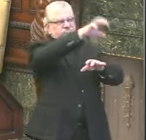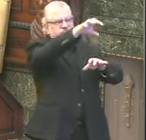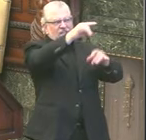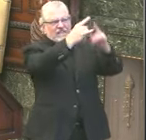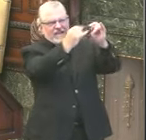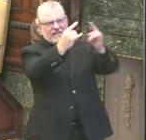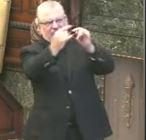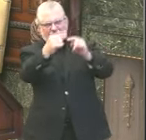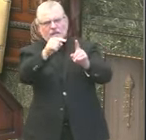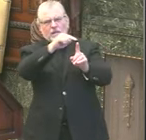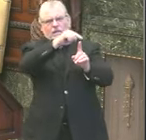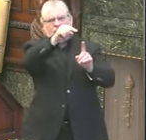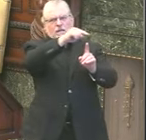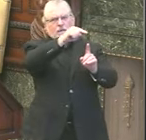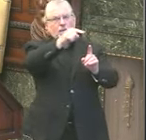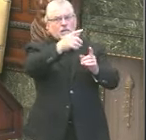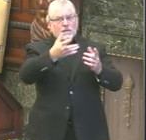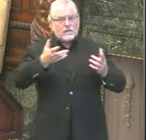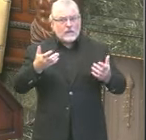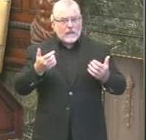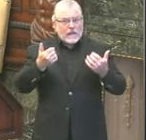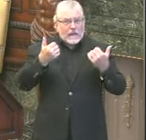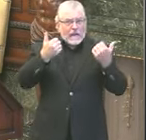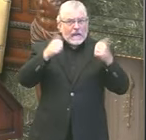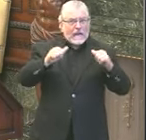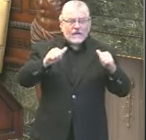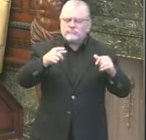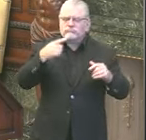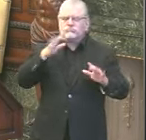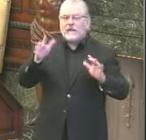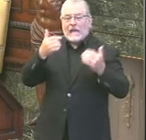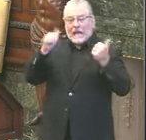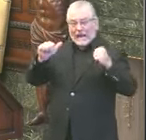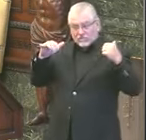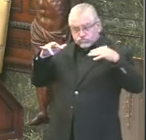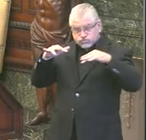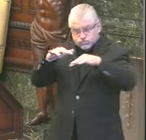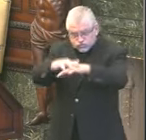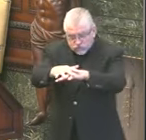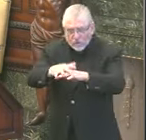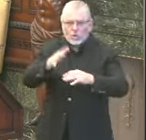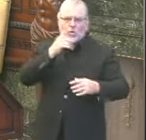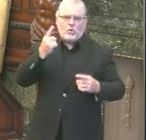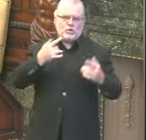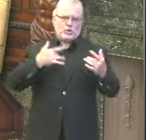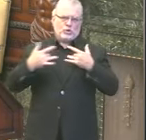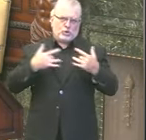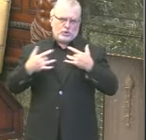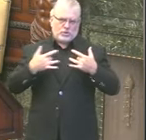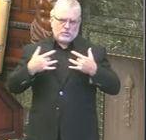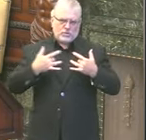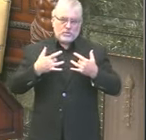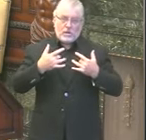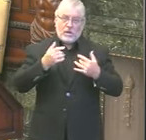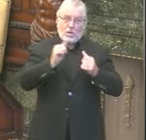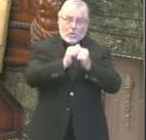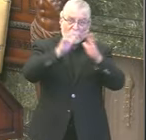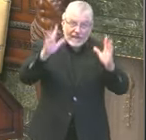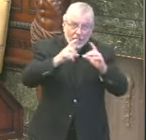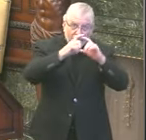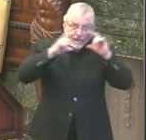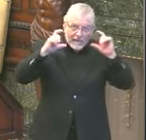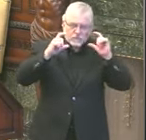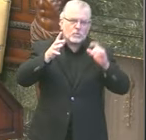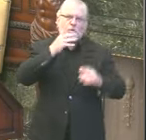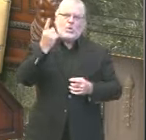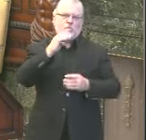how many people are in that particular facility. Any crowd where there are people together not wearing masks, I'm concerned about. What services is the city